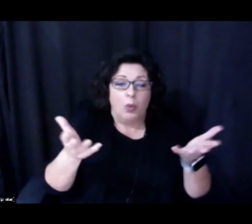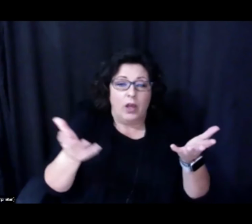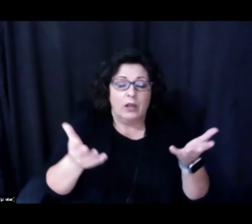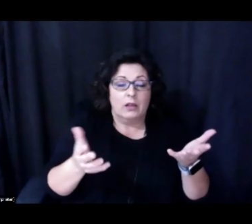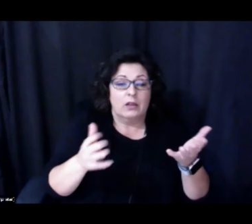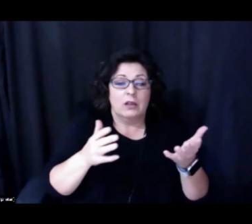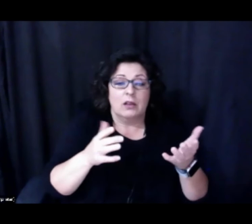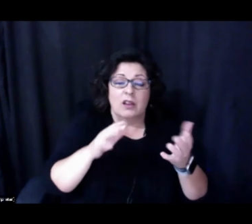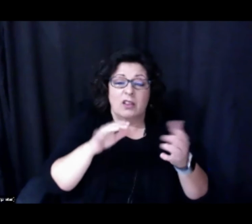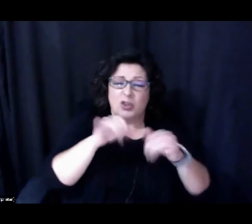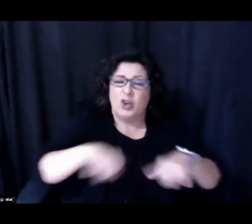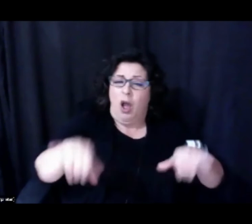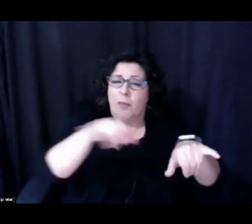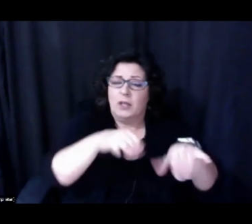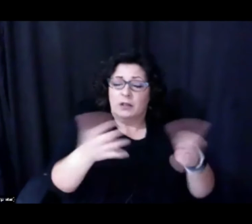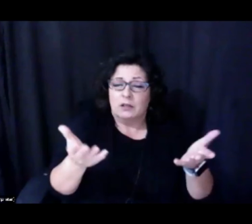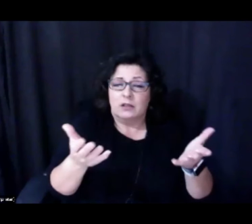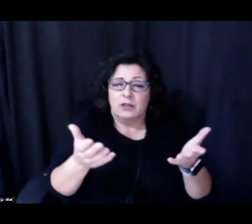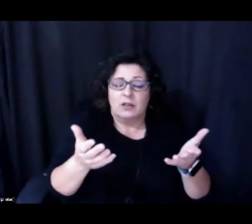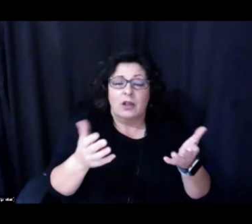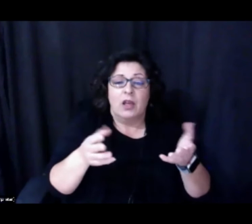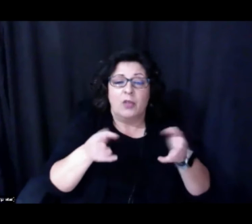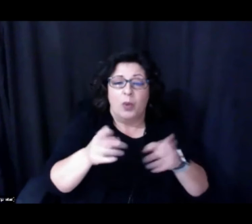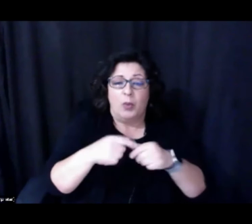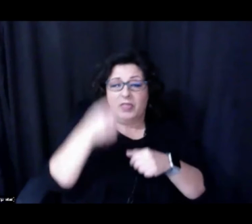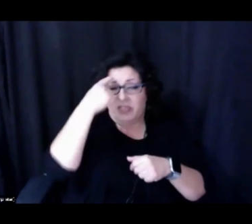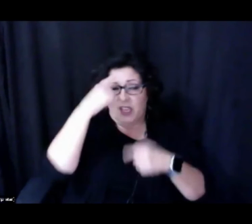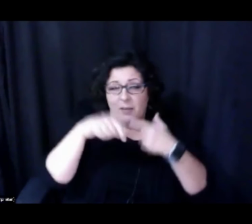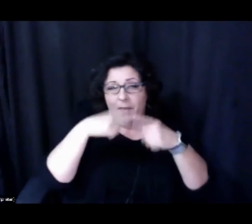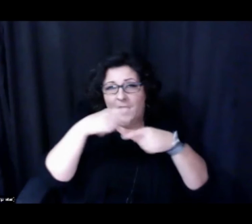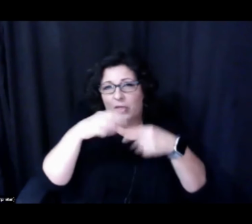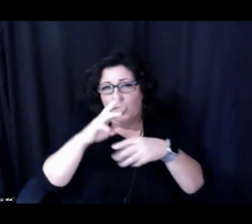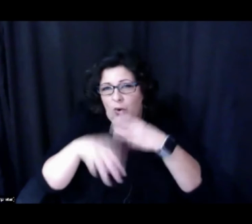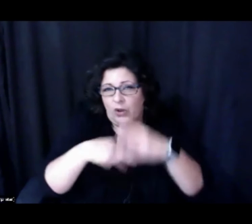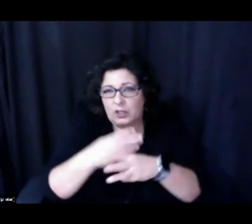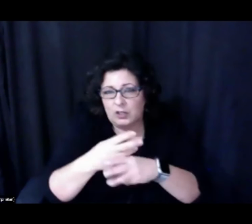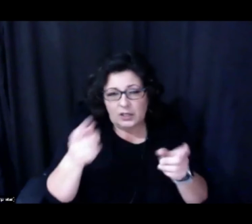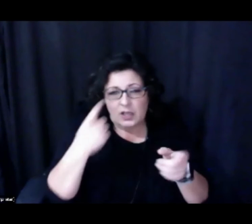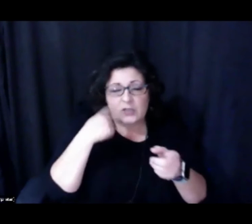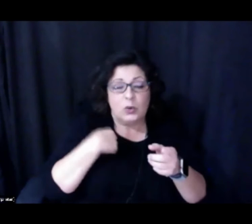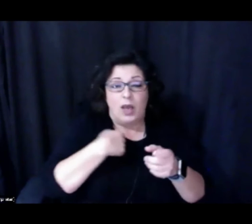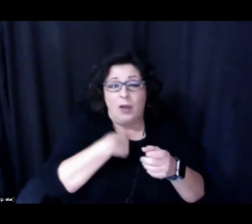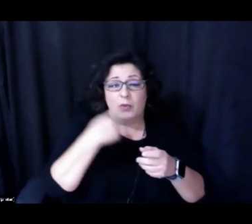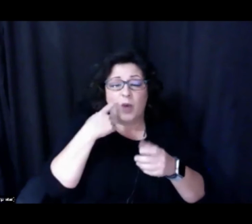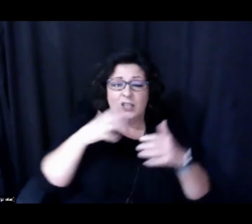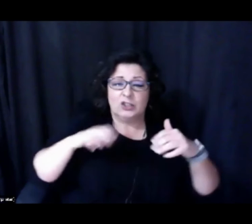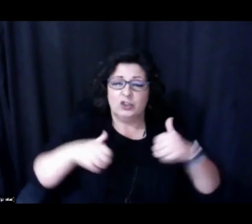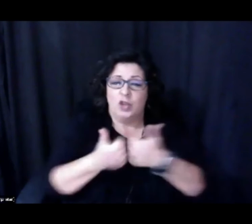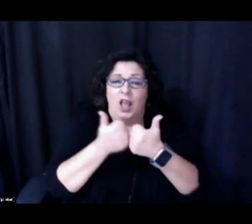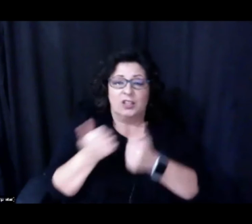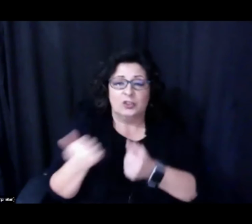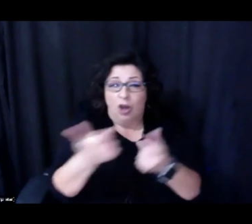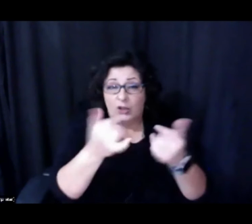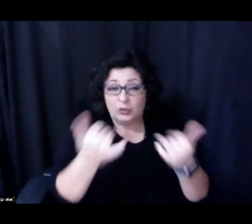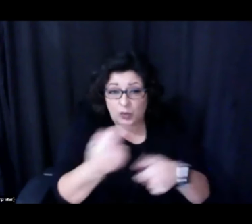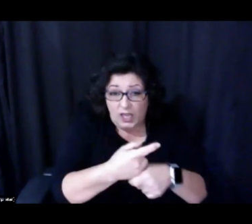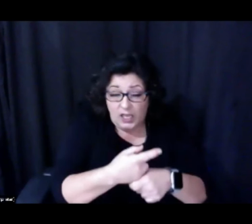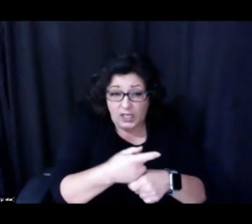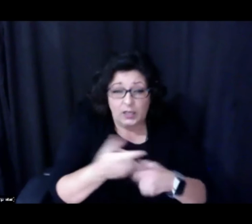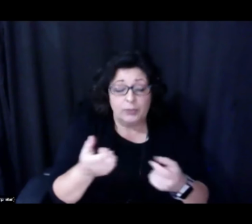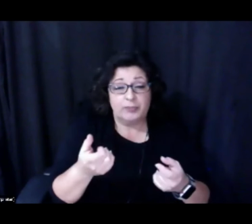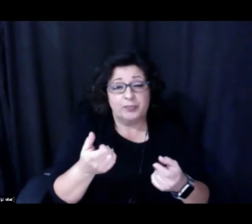they're just very common, right? In the way that we think about the world. And so I want to challenge everyone today